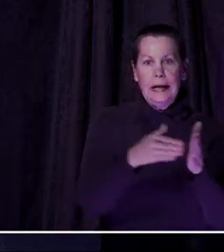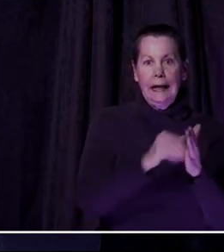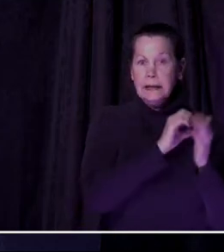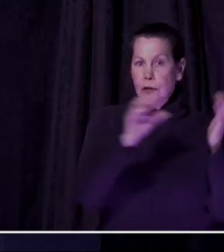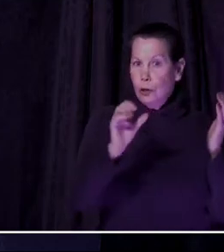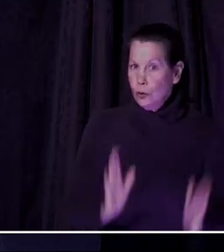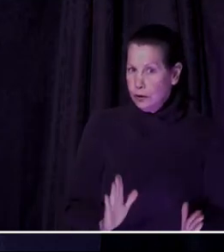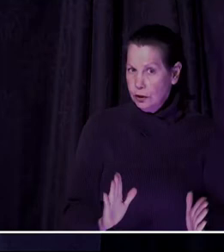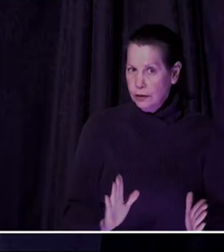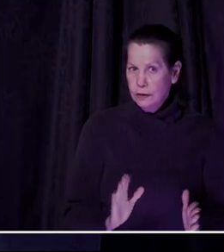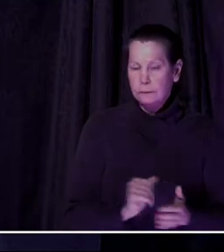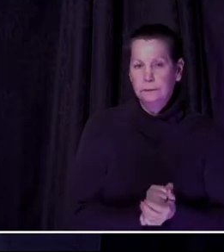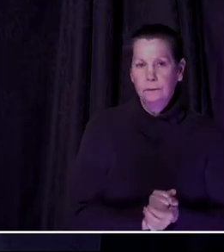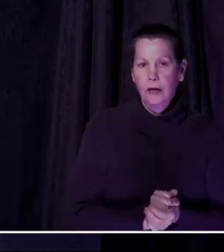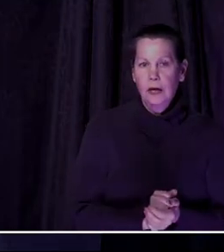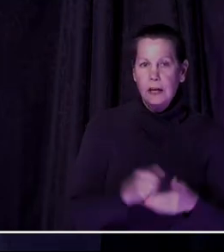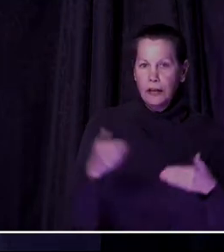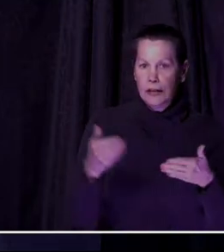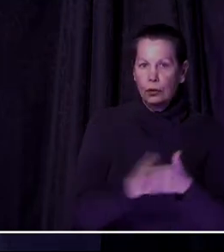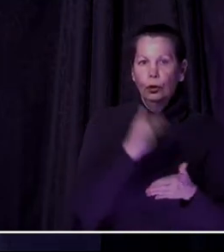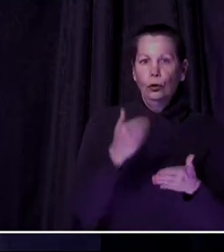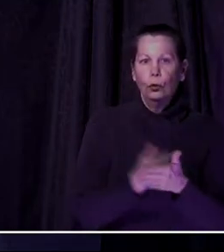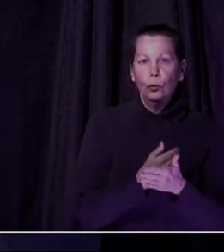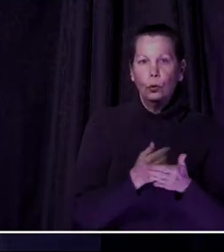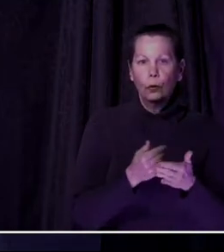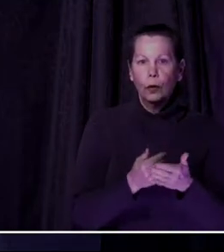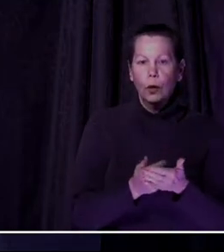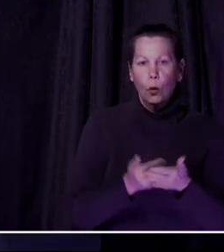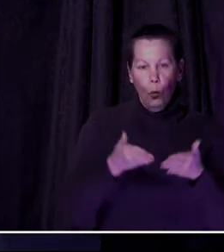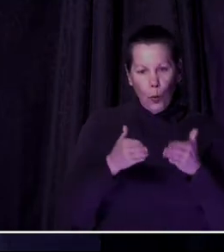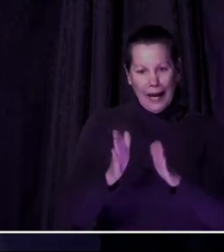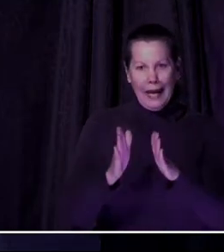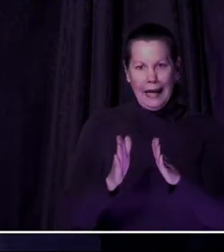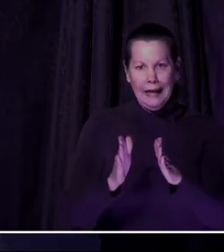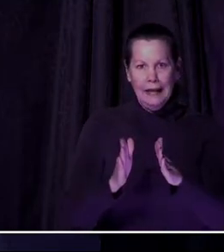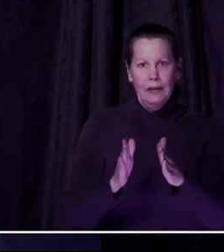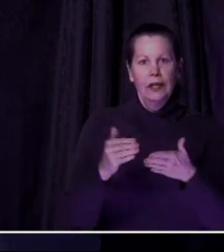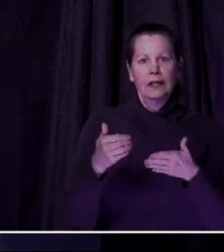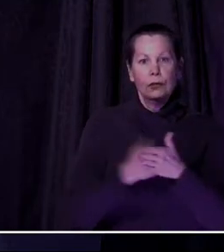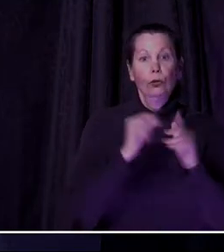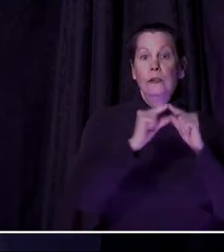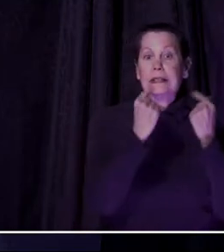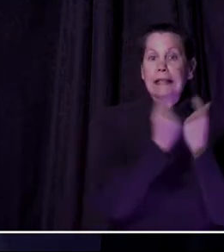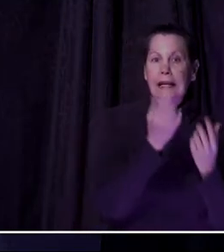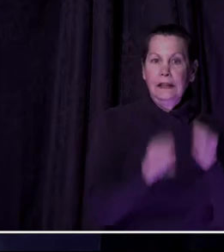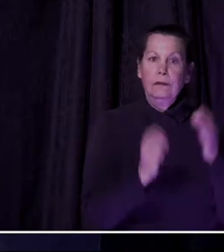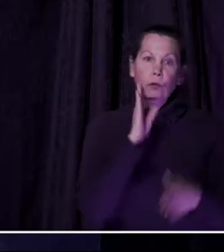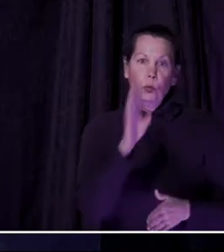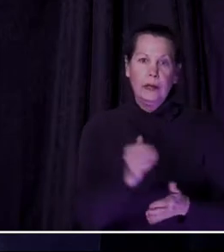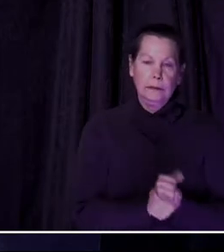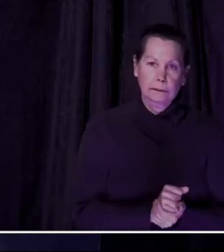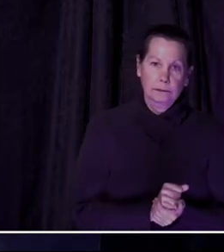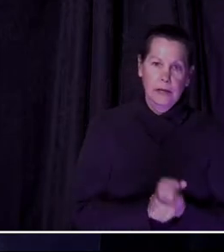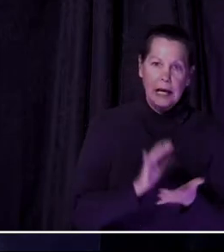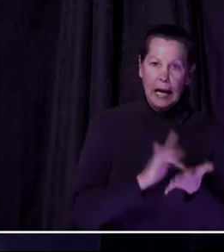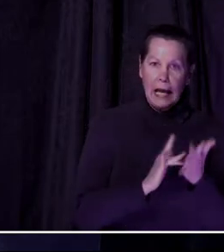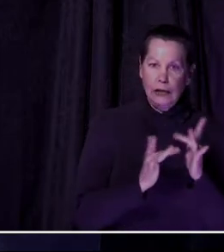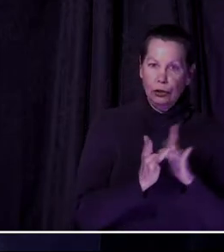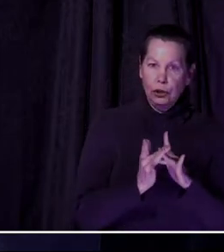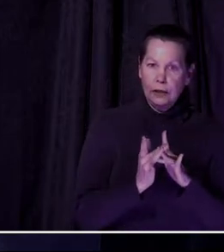Christians. This new way, this new sect, if you will, and Jesus